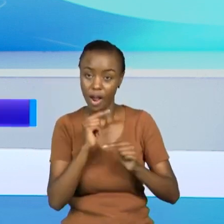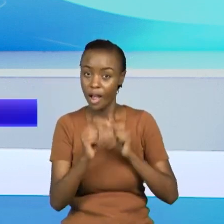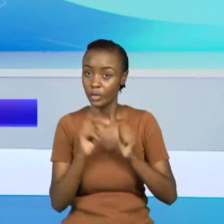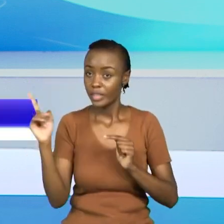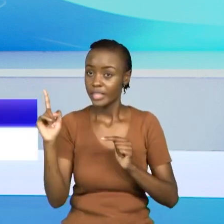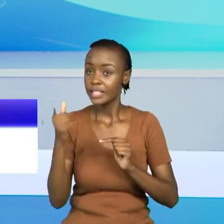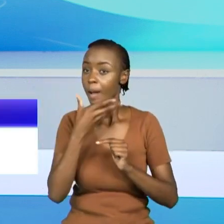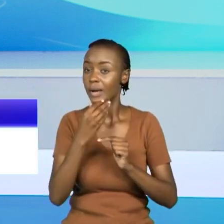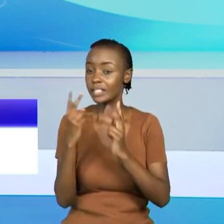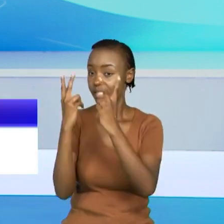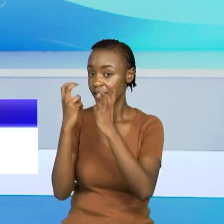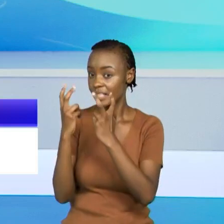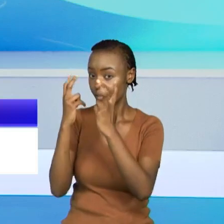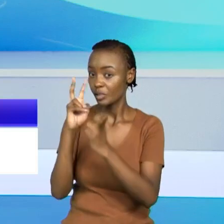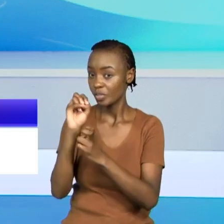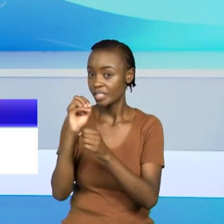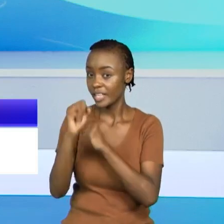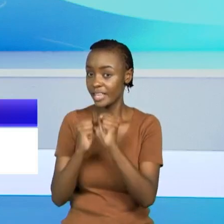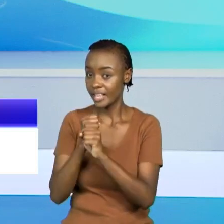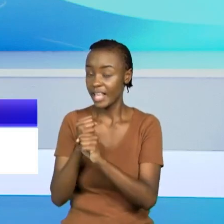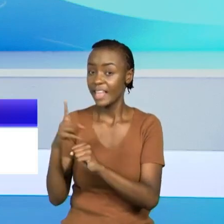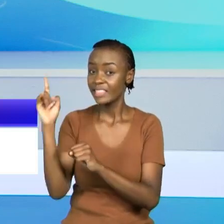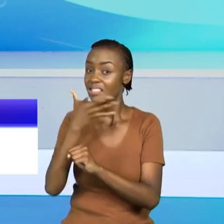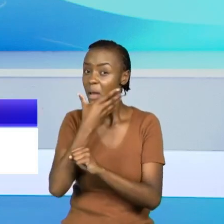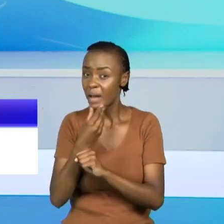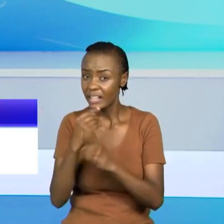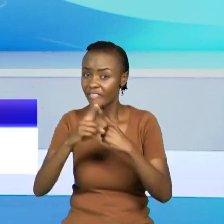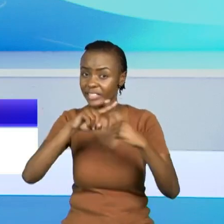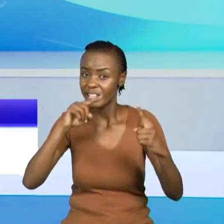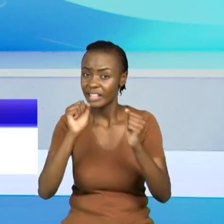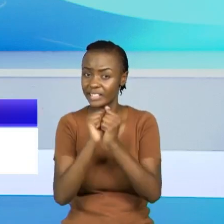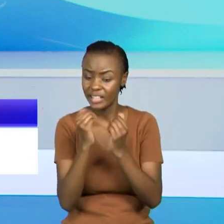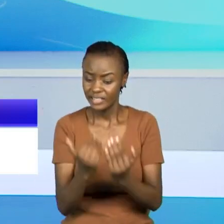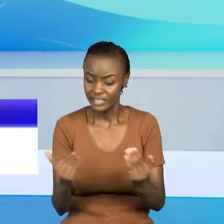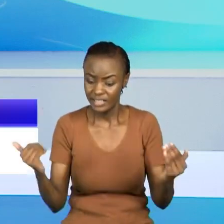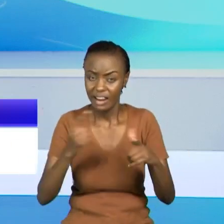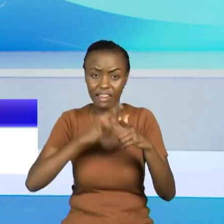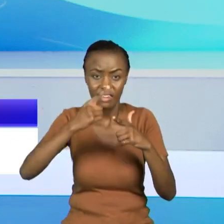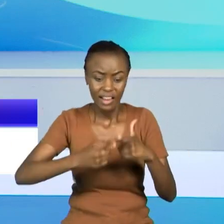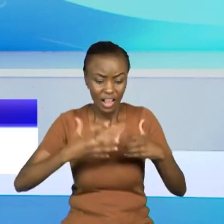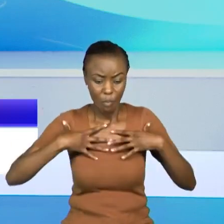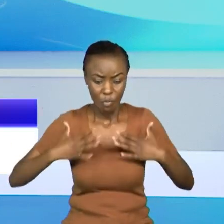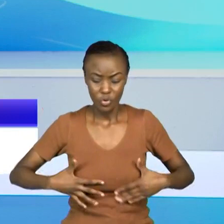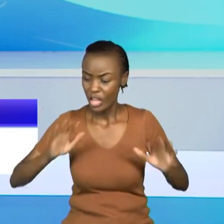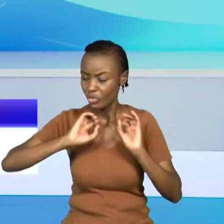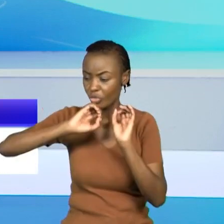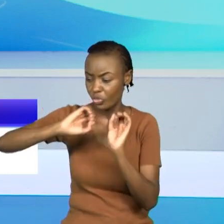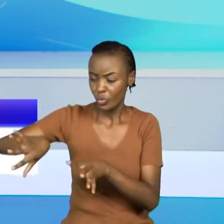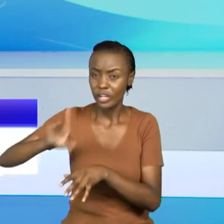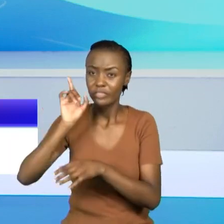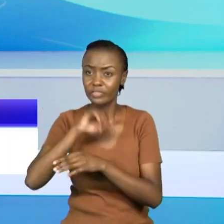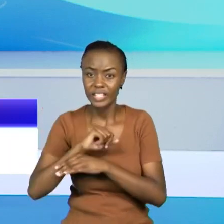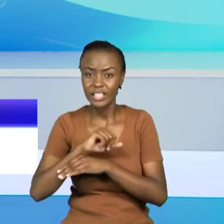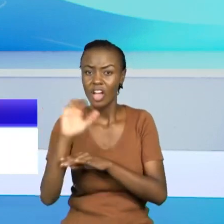20-year-old suspect Marston Melimu Wunjala, who admitted to murdering more than 10 minors before dumping their bodies in thickets, sewer lines and sometimes